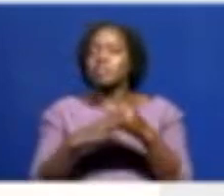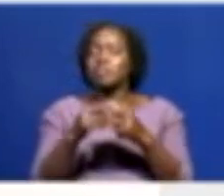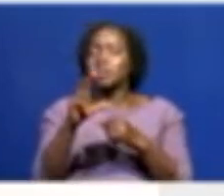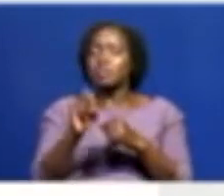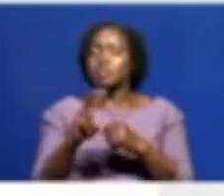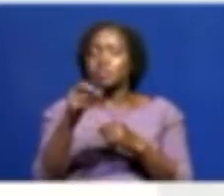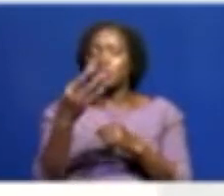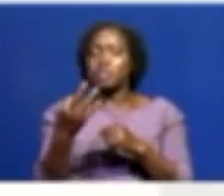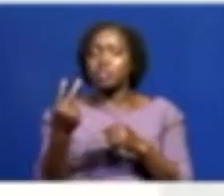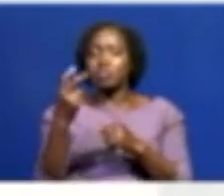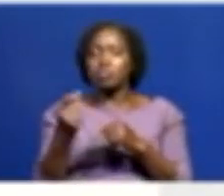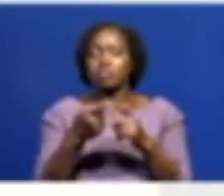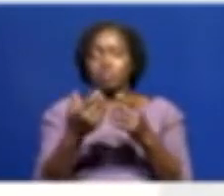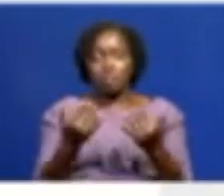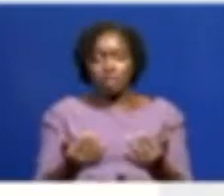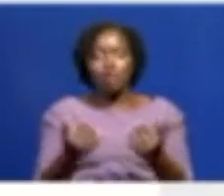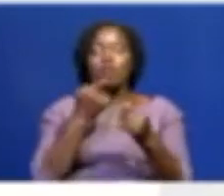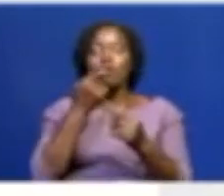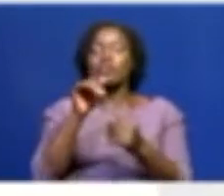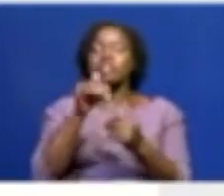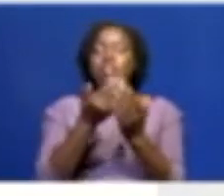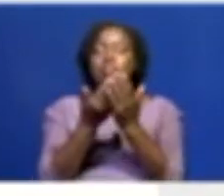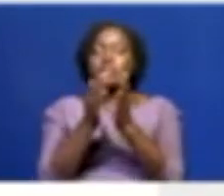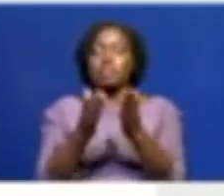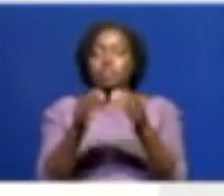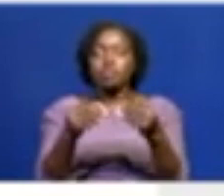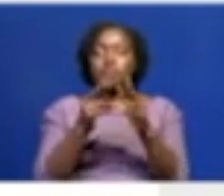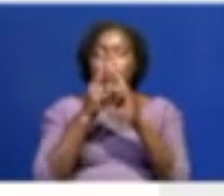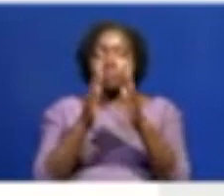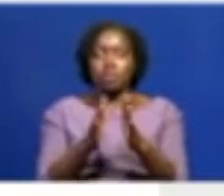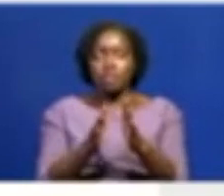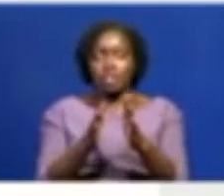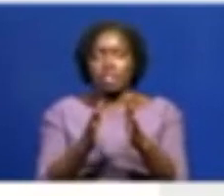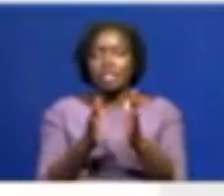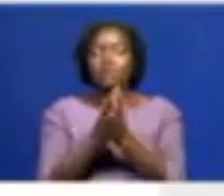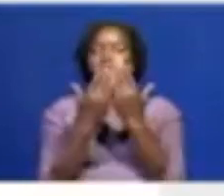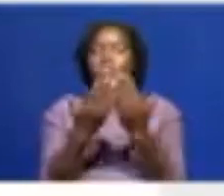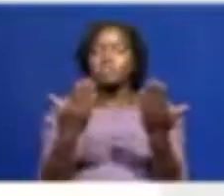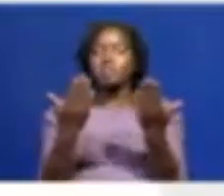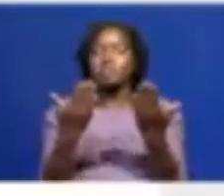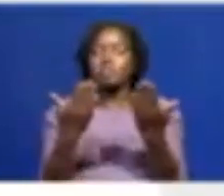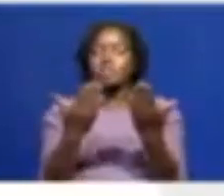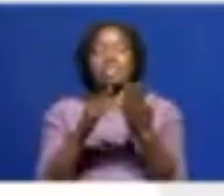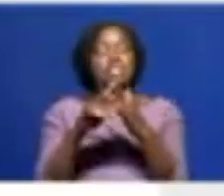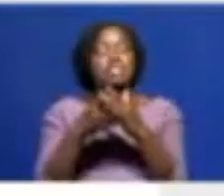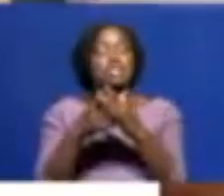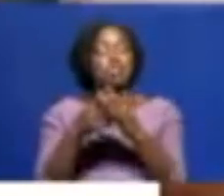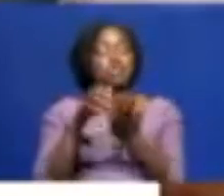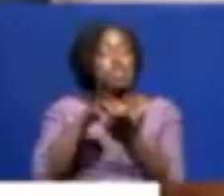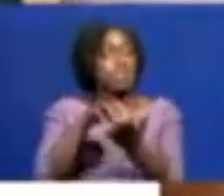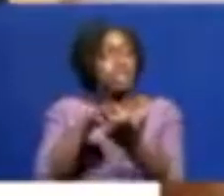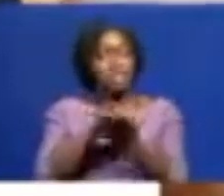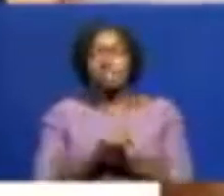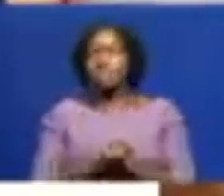2023, 2 months from now. He ordered the petitioners to serve the respondents with the documents pending the start of the case.